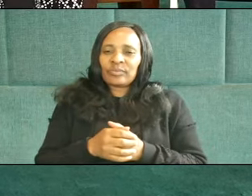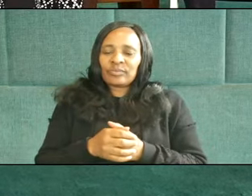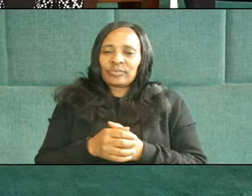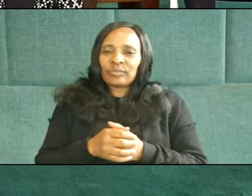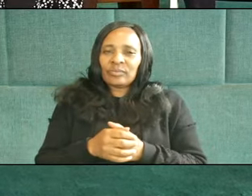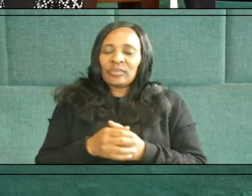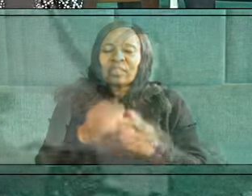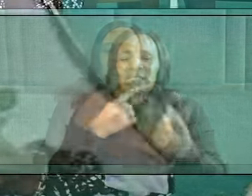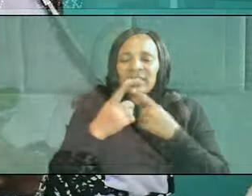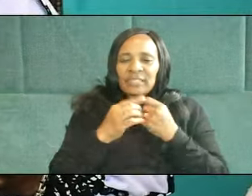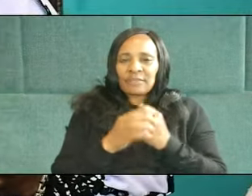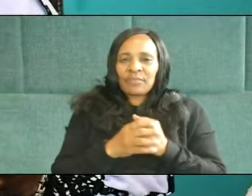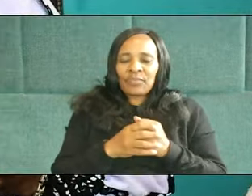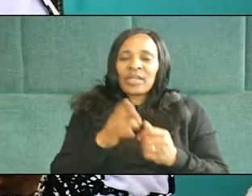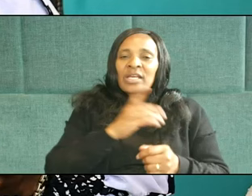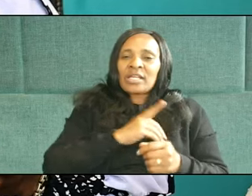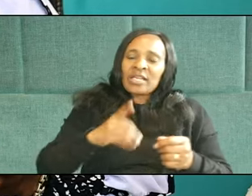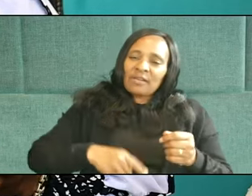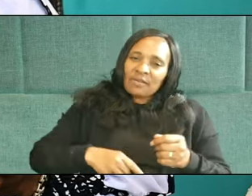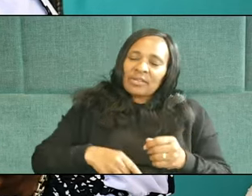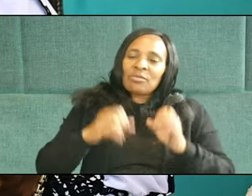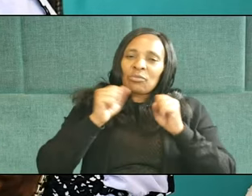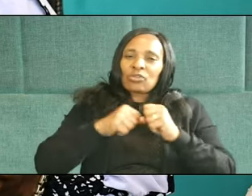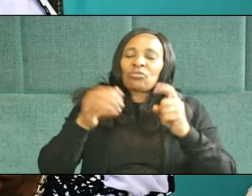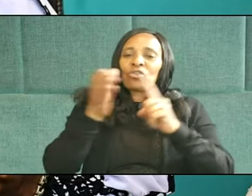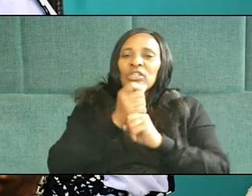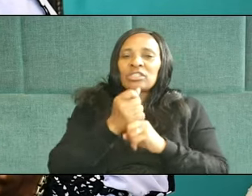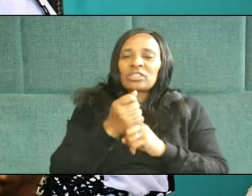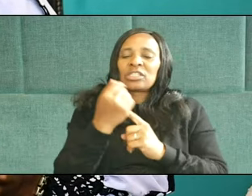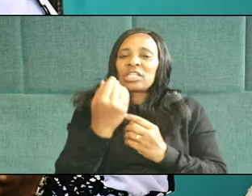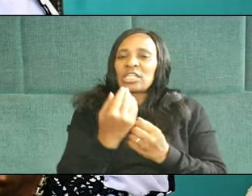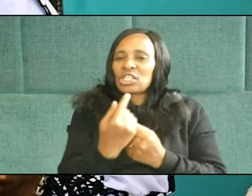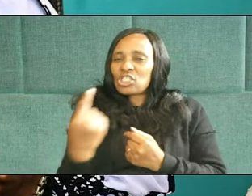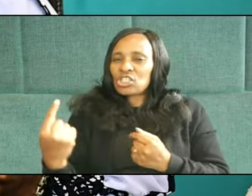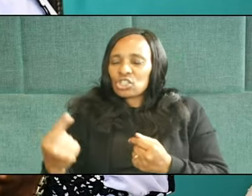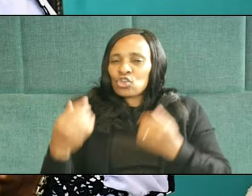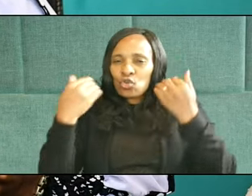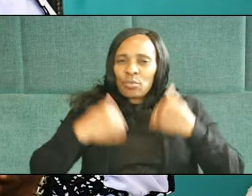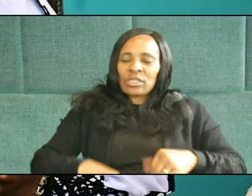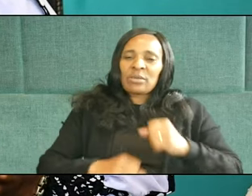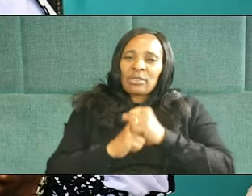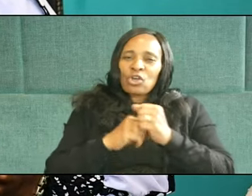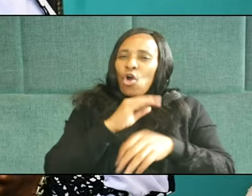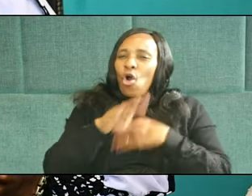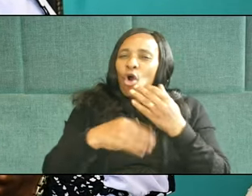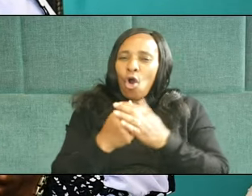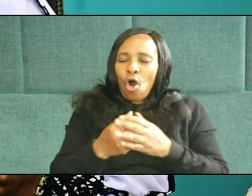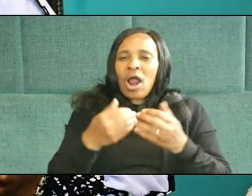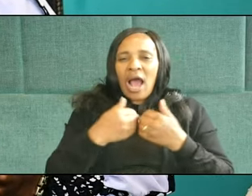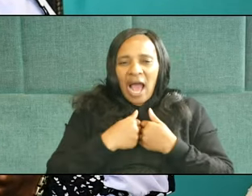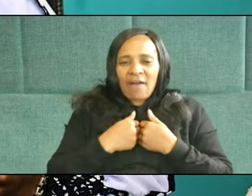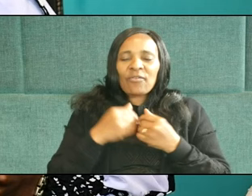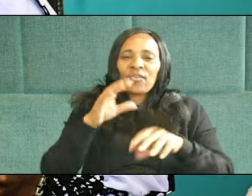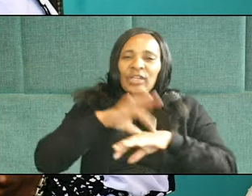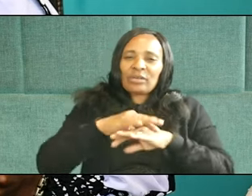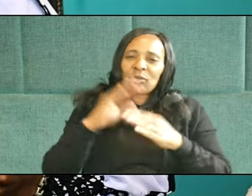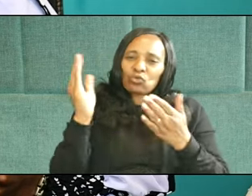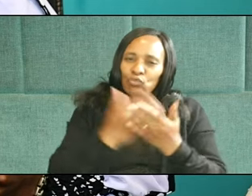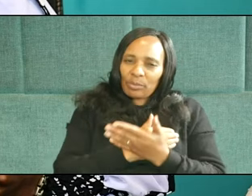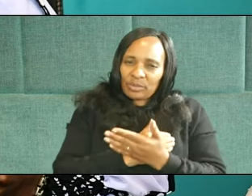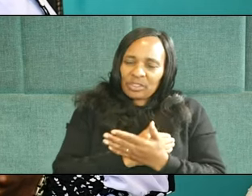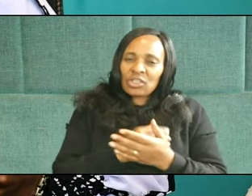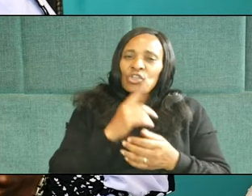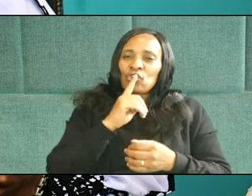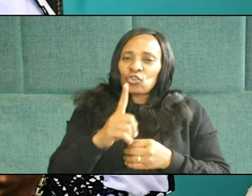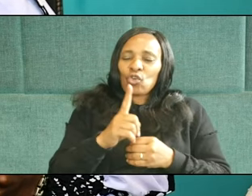And it says, David seemed to be cut off from every human support. All that he held dear on earth had been swept from him.